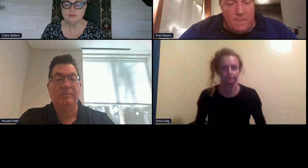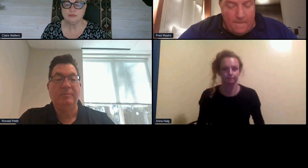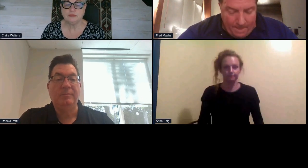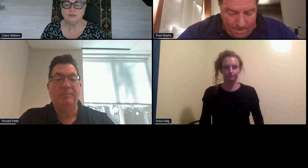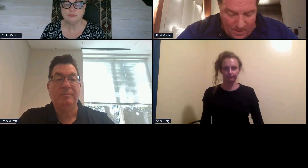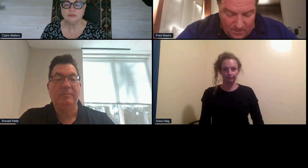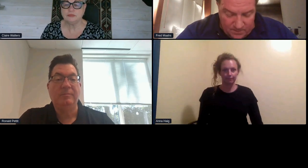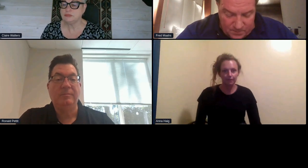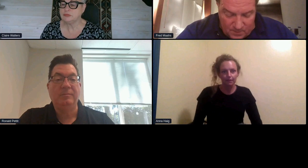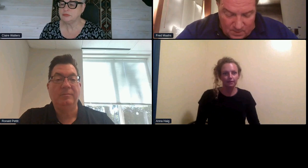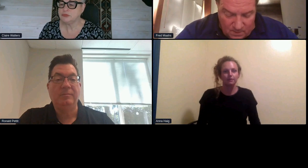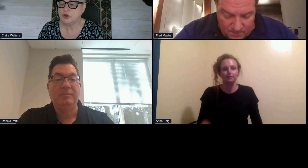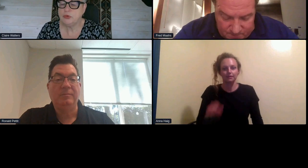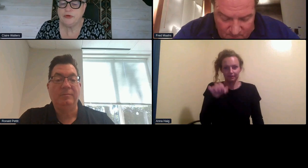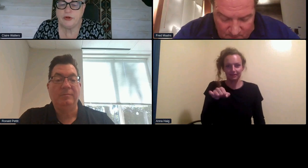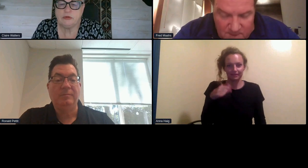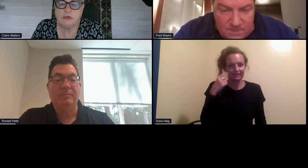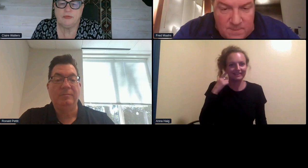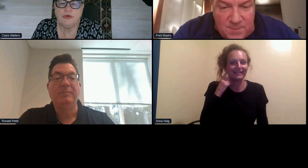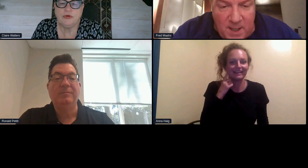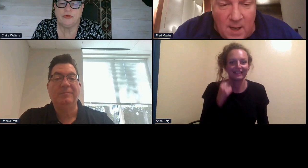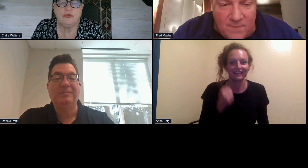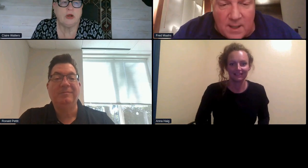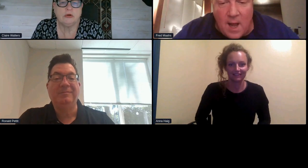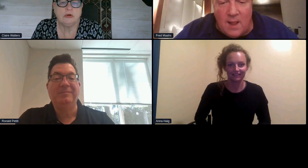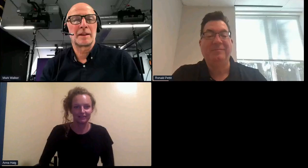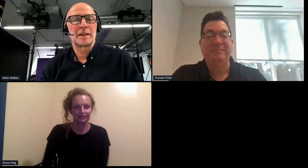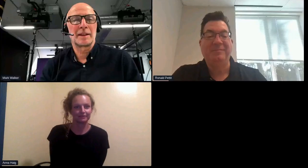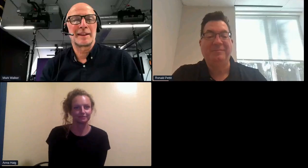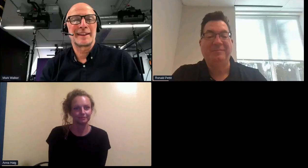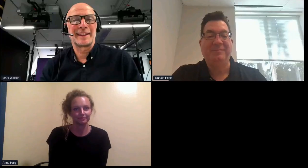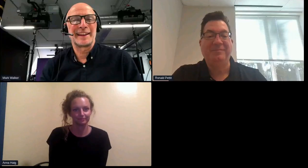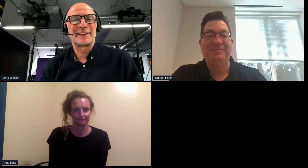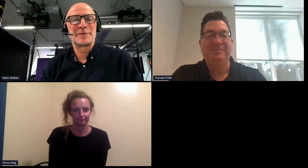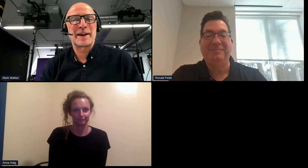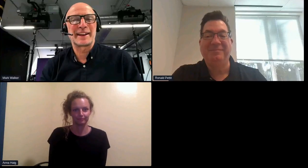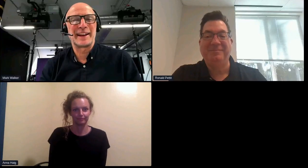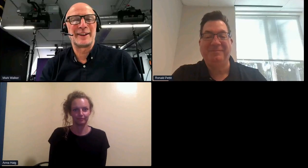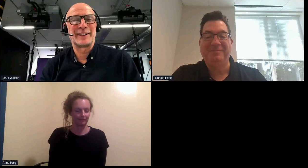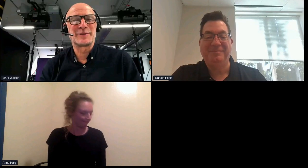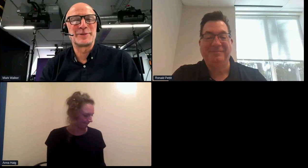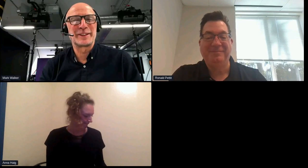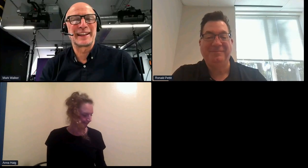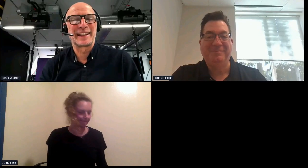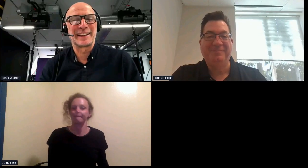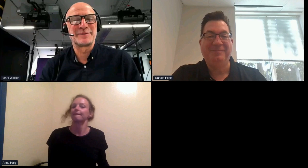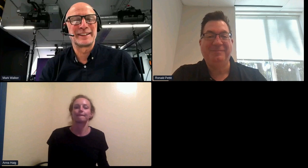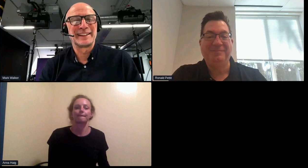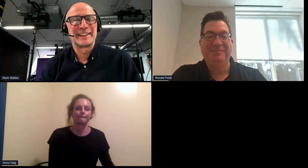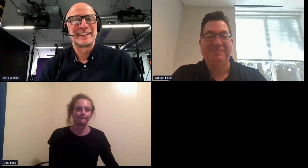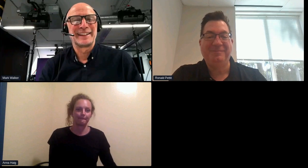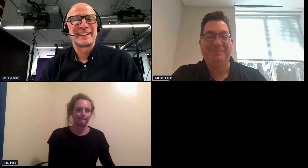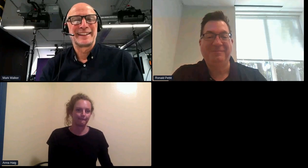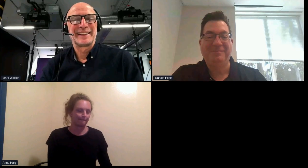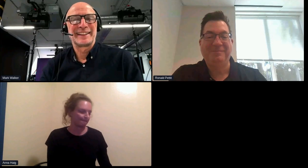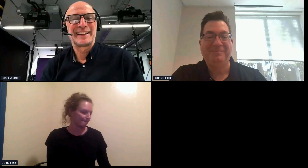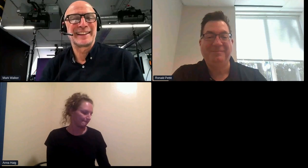has is people who are a little bit older, and acquired disability in old age is very, very